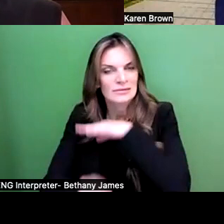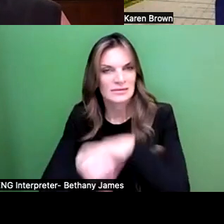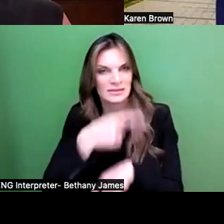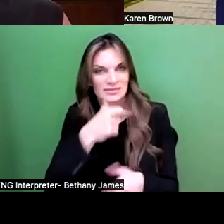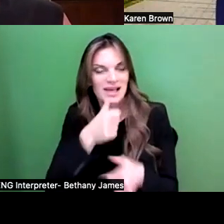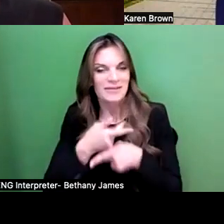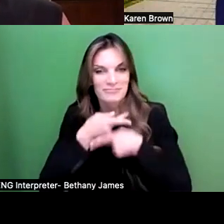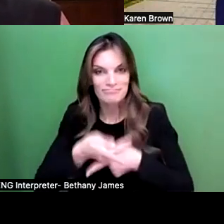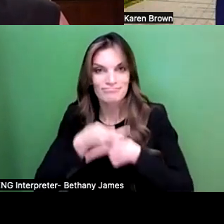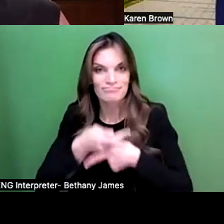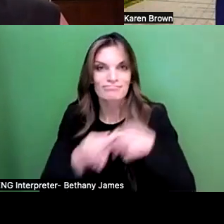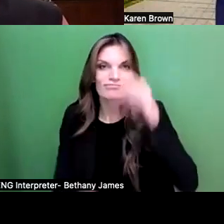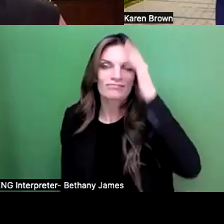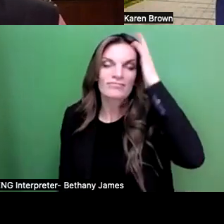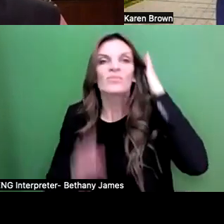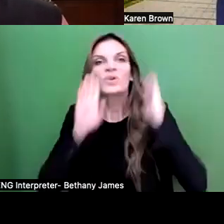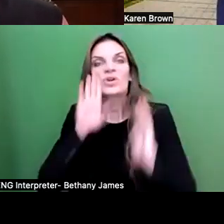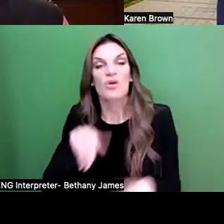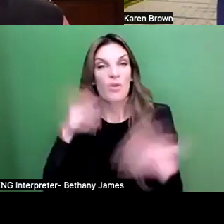They take the mirrors off the cars there now.